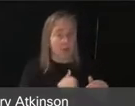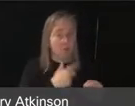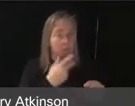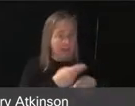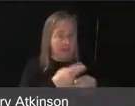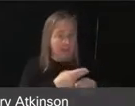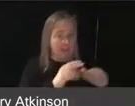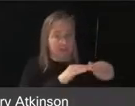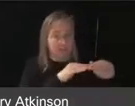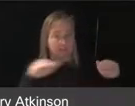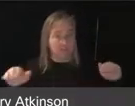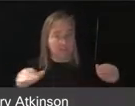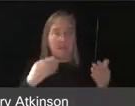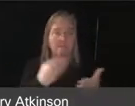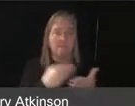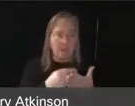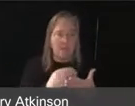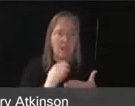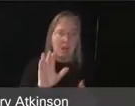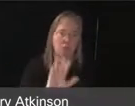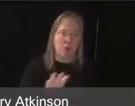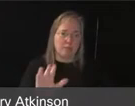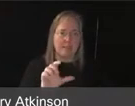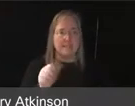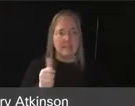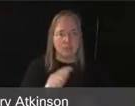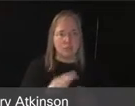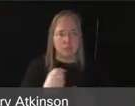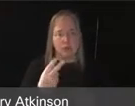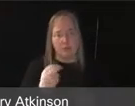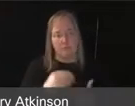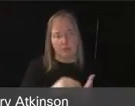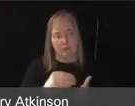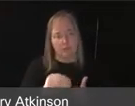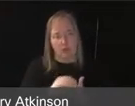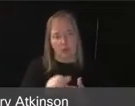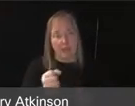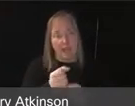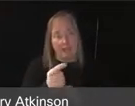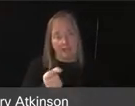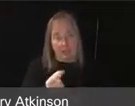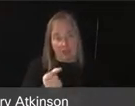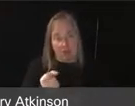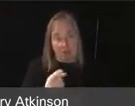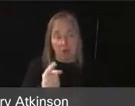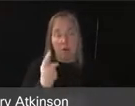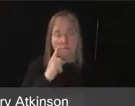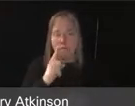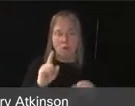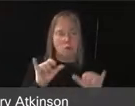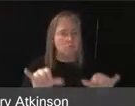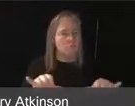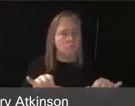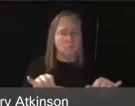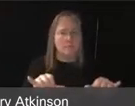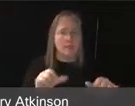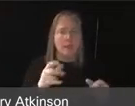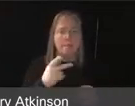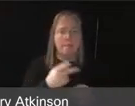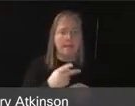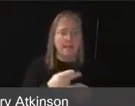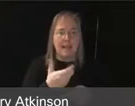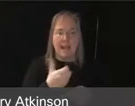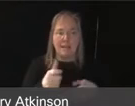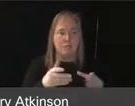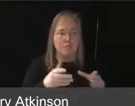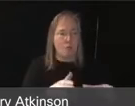fund approximately $10 to $12 million each year. That would be for us to maintain any roadway that we have within the